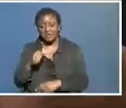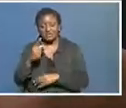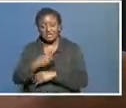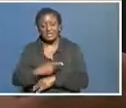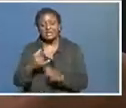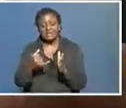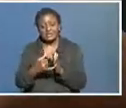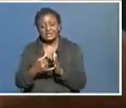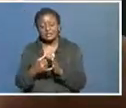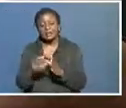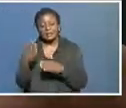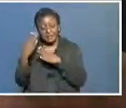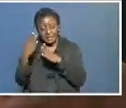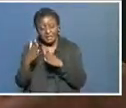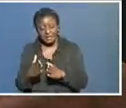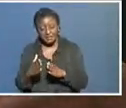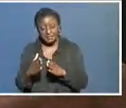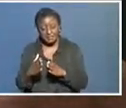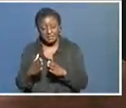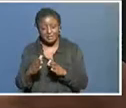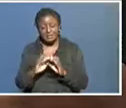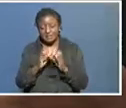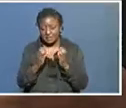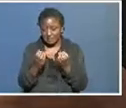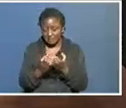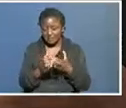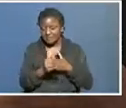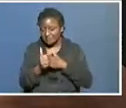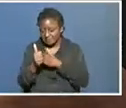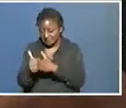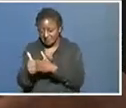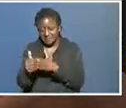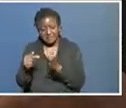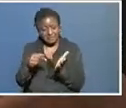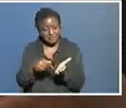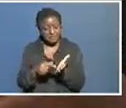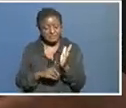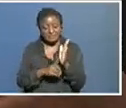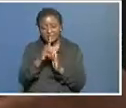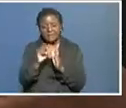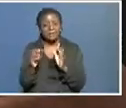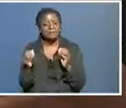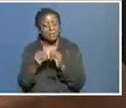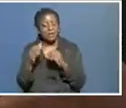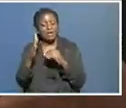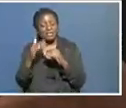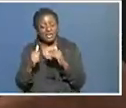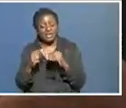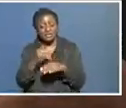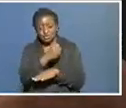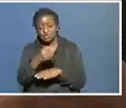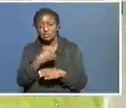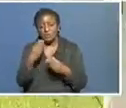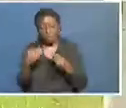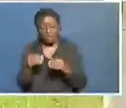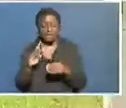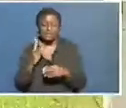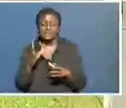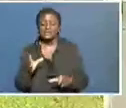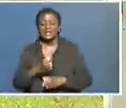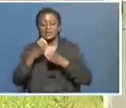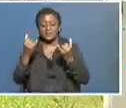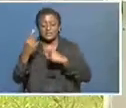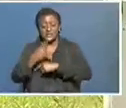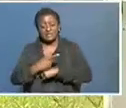Bahamian entity driving this development. It's more than a supermarket that we're celebrating today. It's an investment